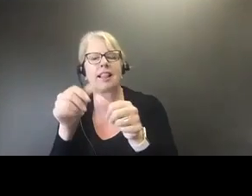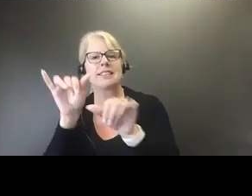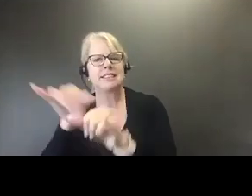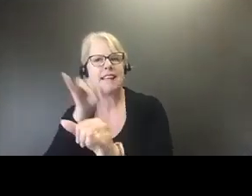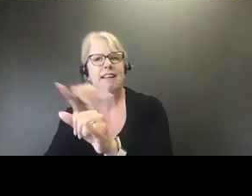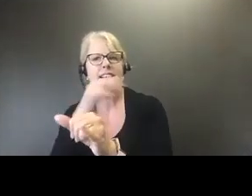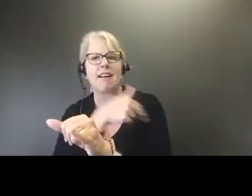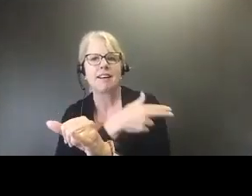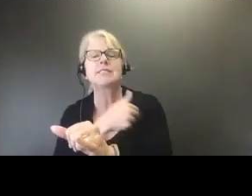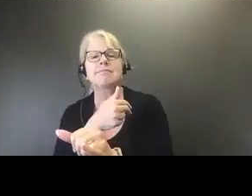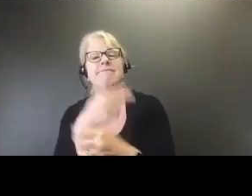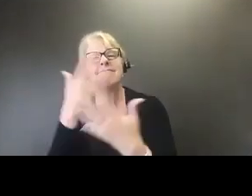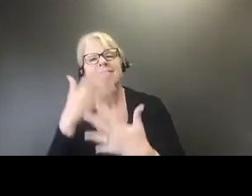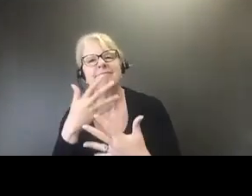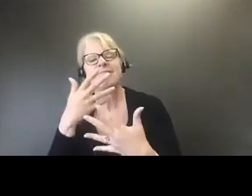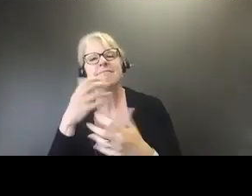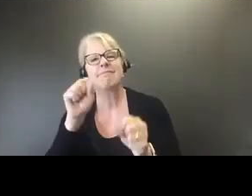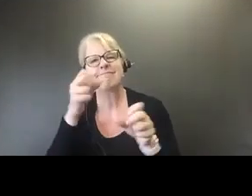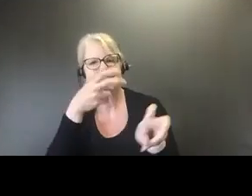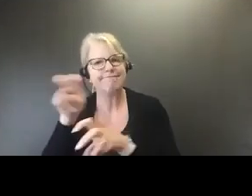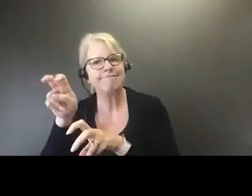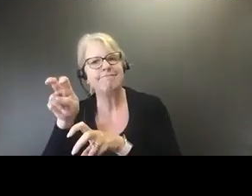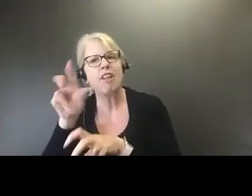more likely to end up in a long-term care setting.